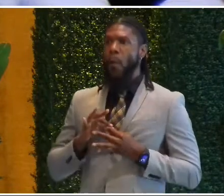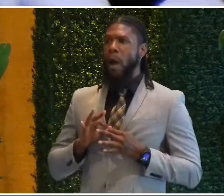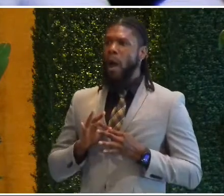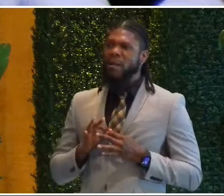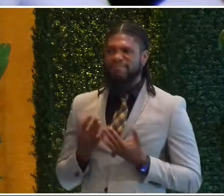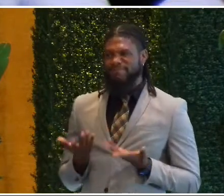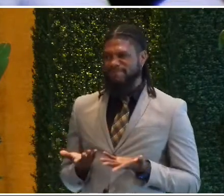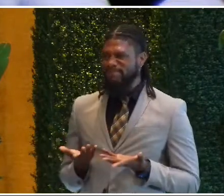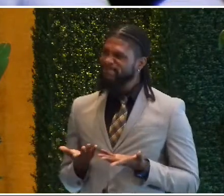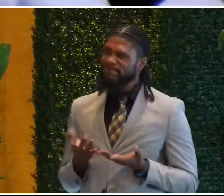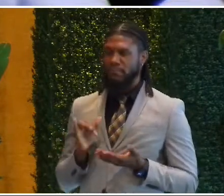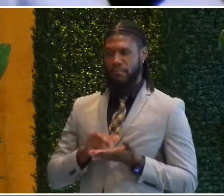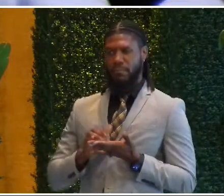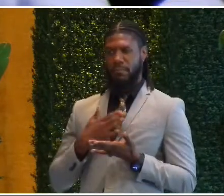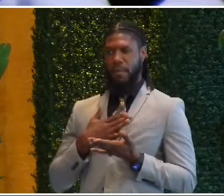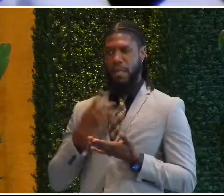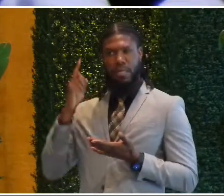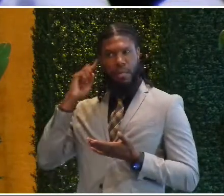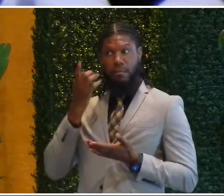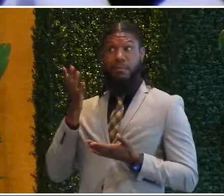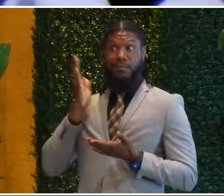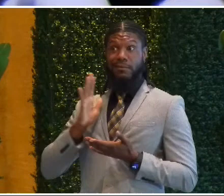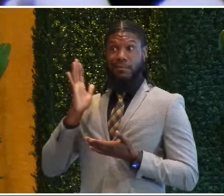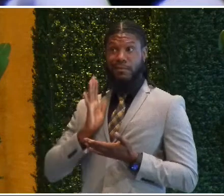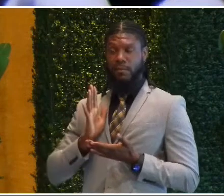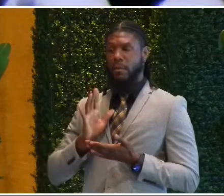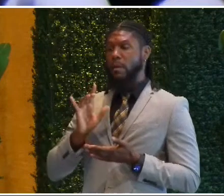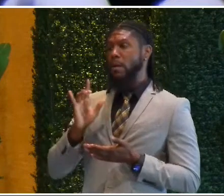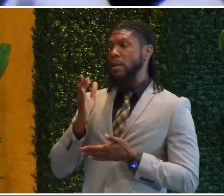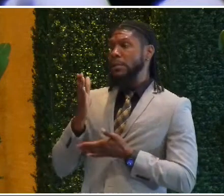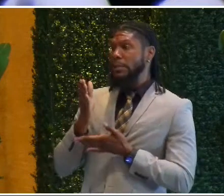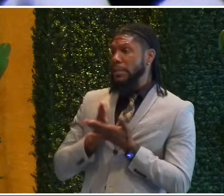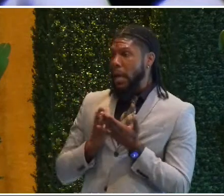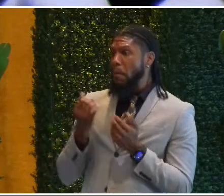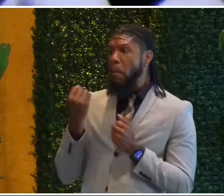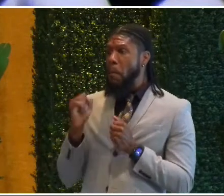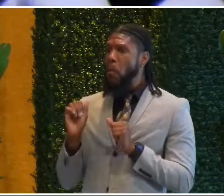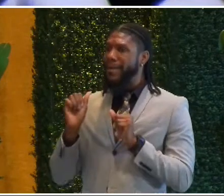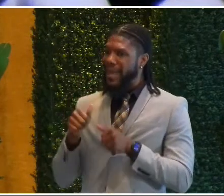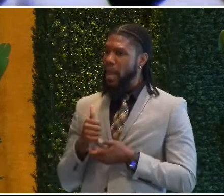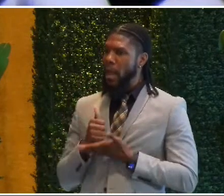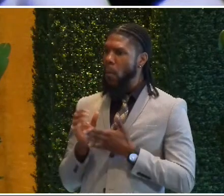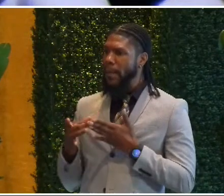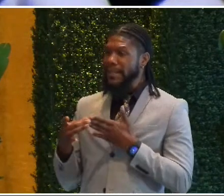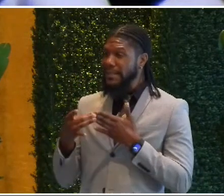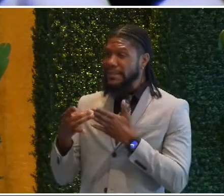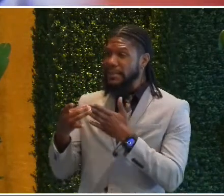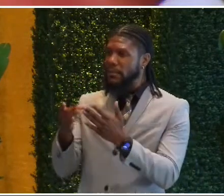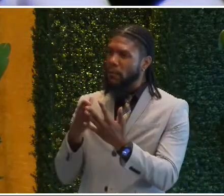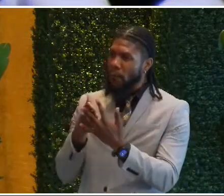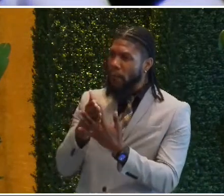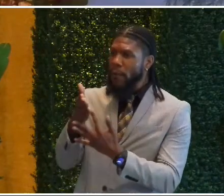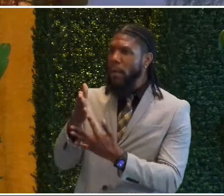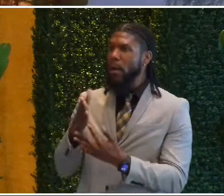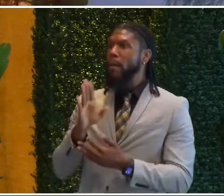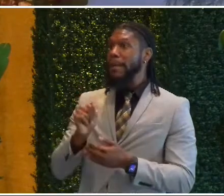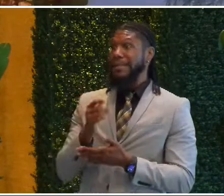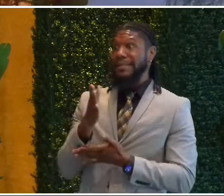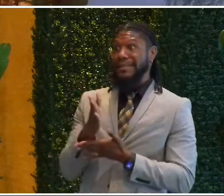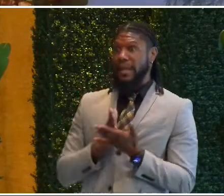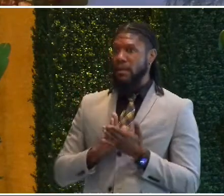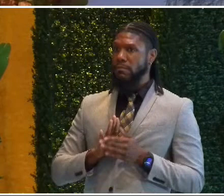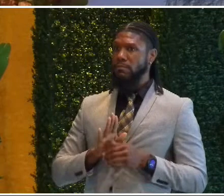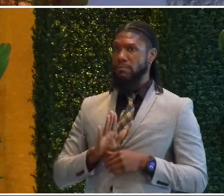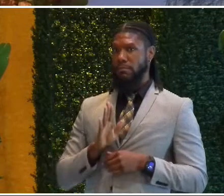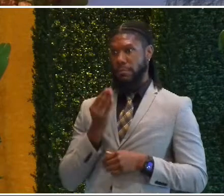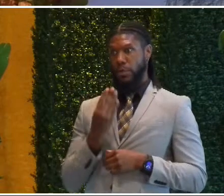And some of that movement can help you navigate, but a lot of that is your own personal work, honey.